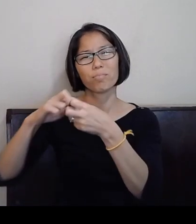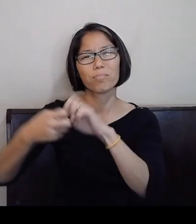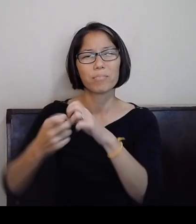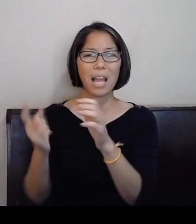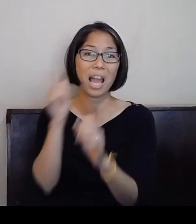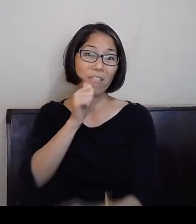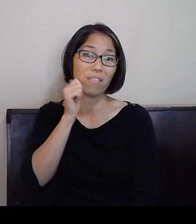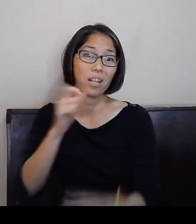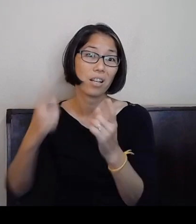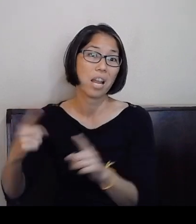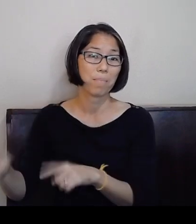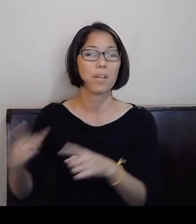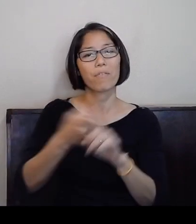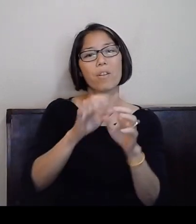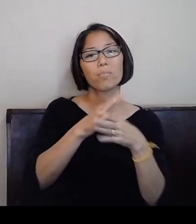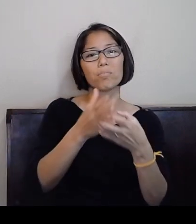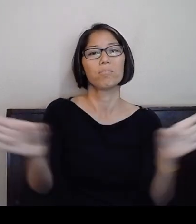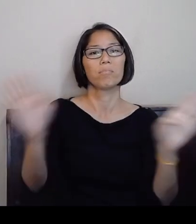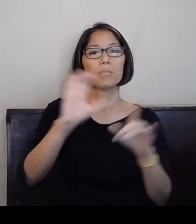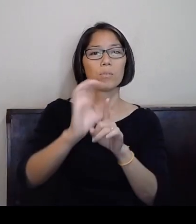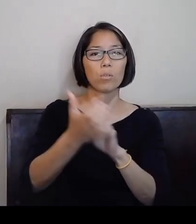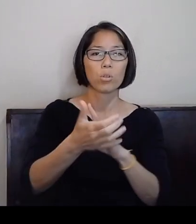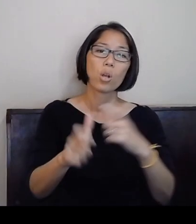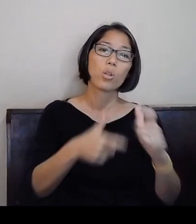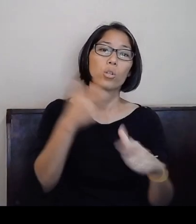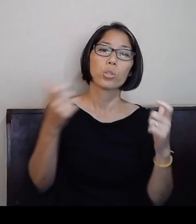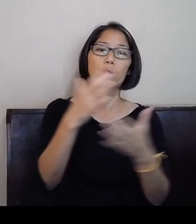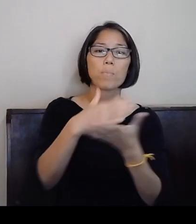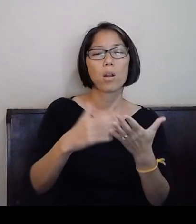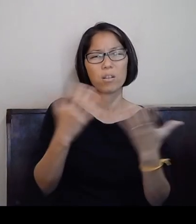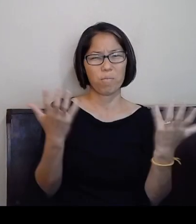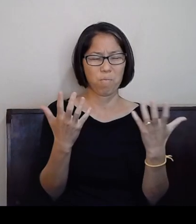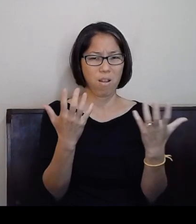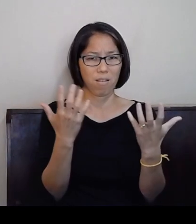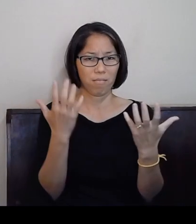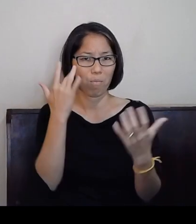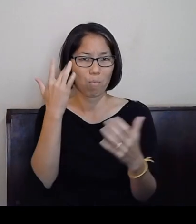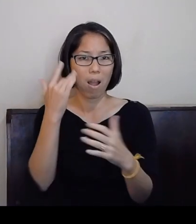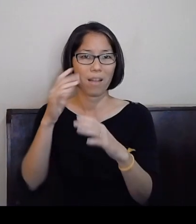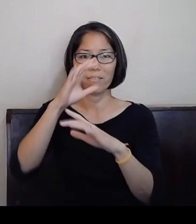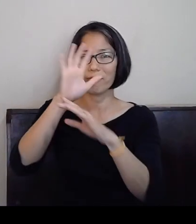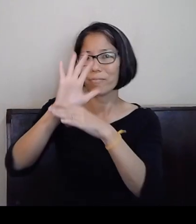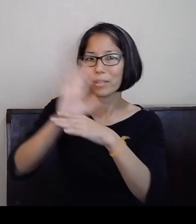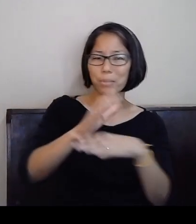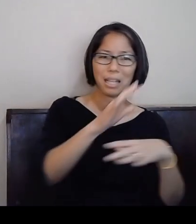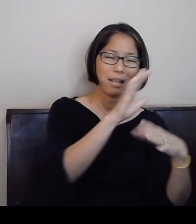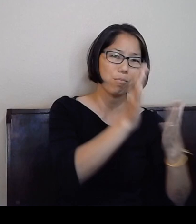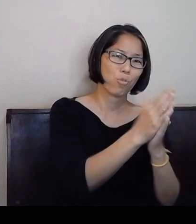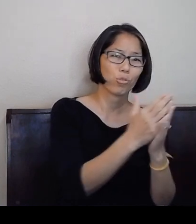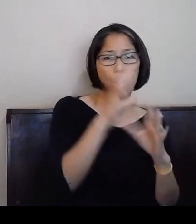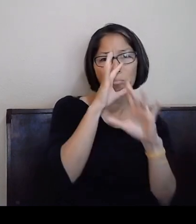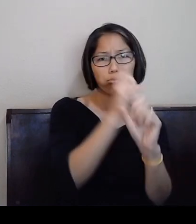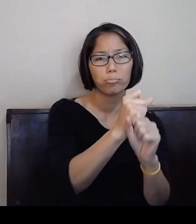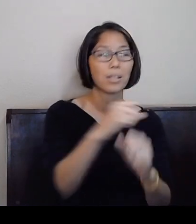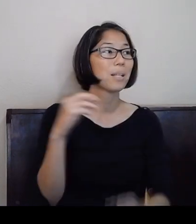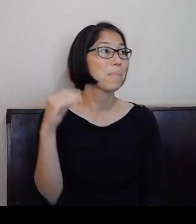lives and from the wider culture. They're a huge part of what makes films and literature so fascinating.